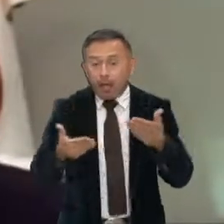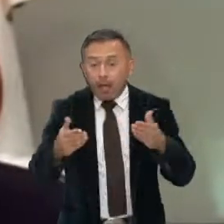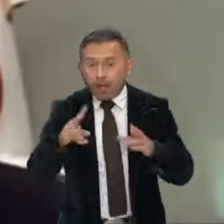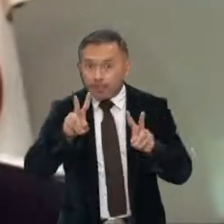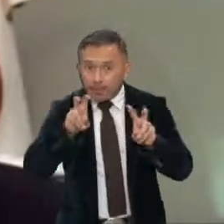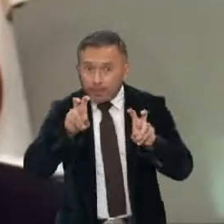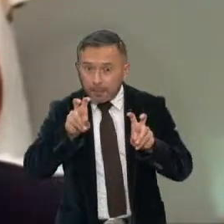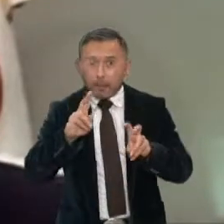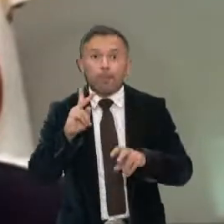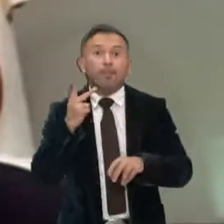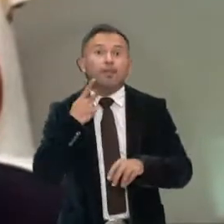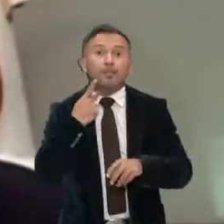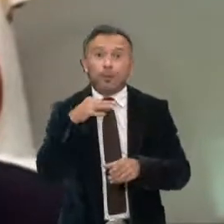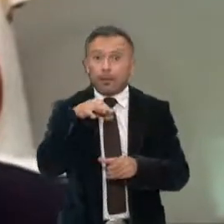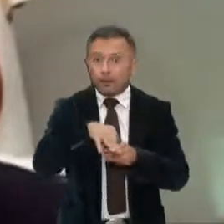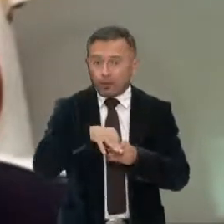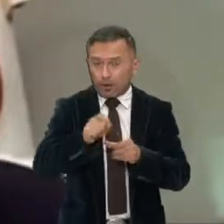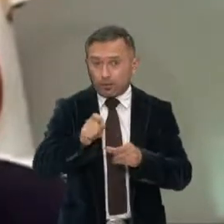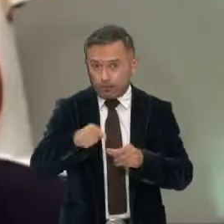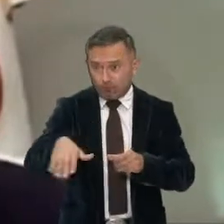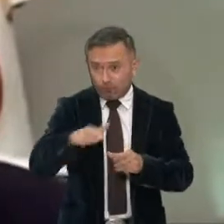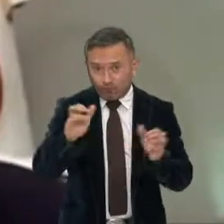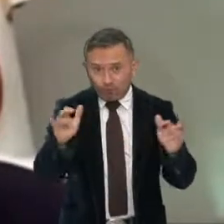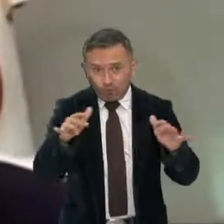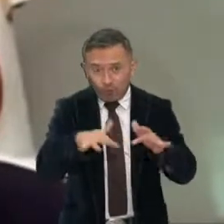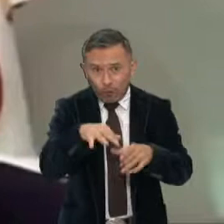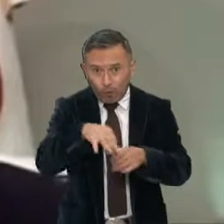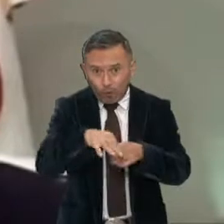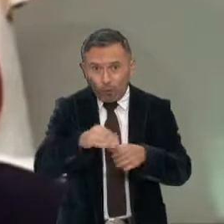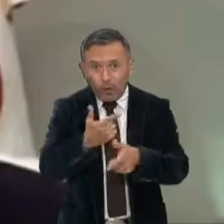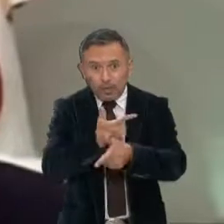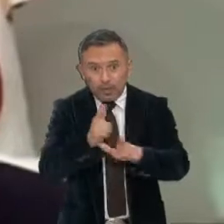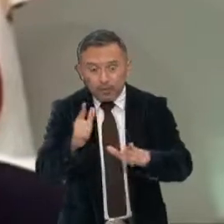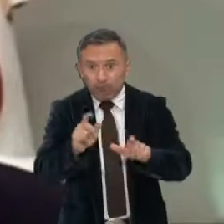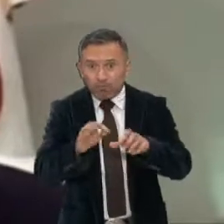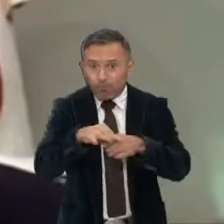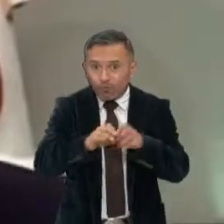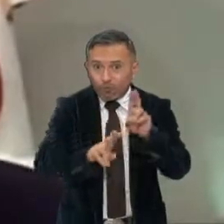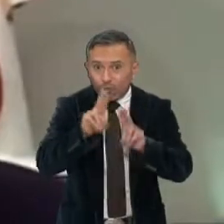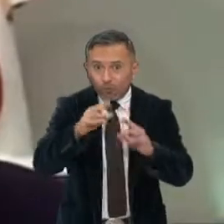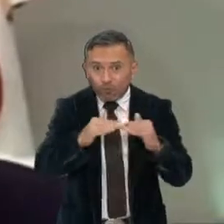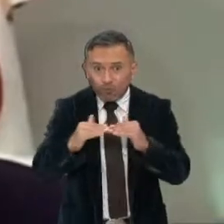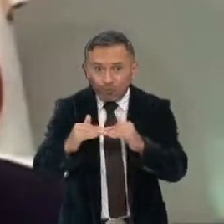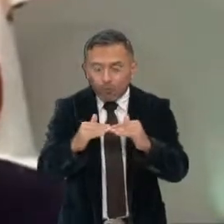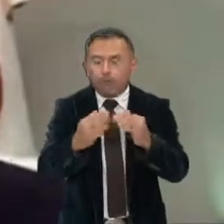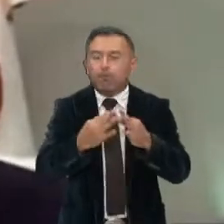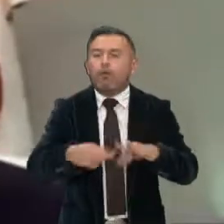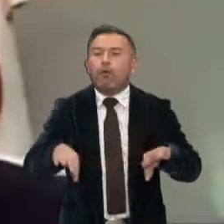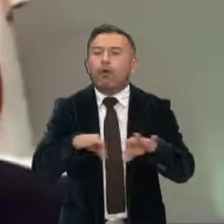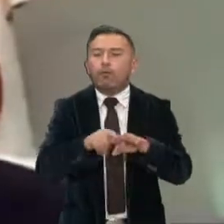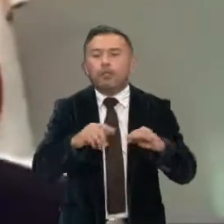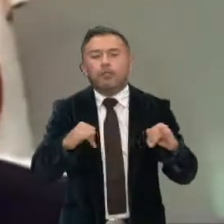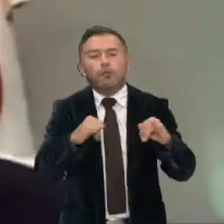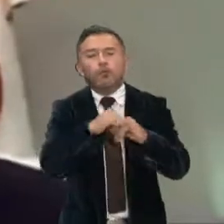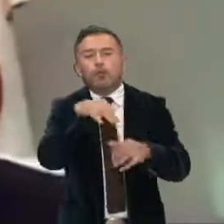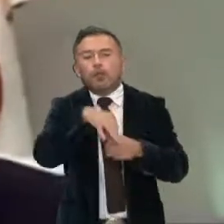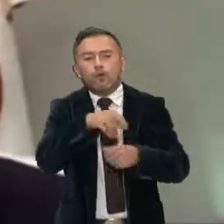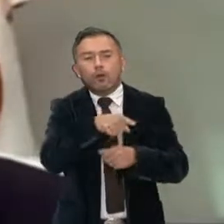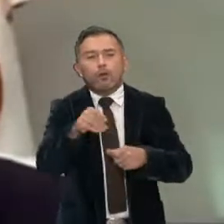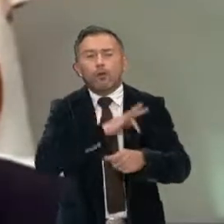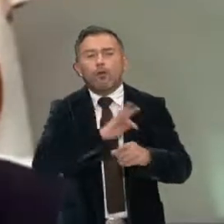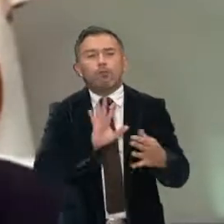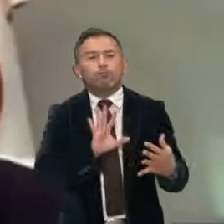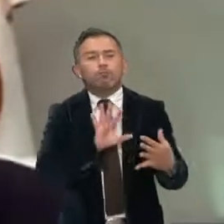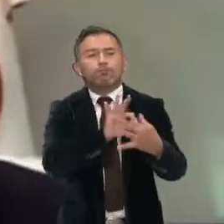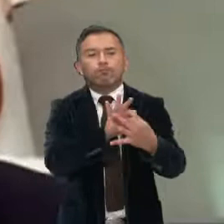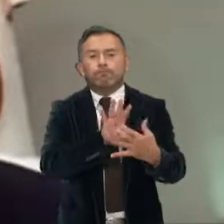Regarding electoral politics, in order to have free and democratic elections, we need to lay bridges